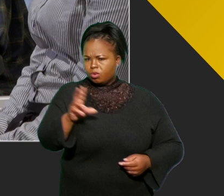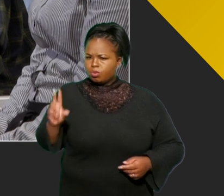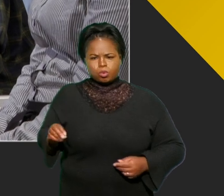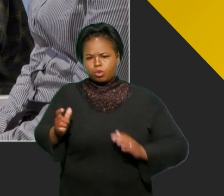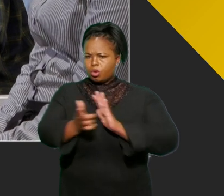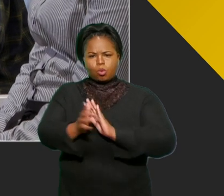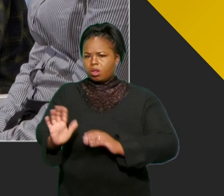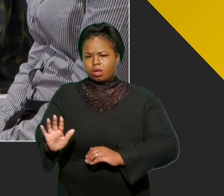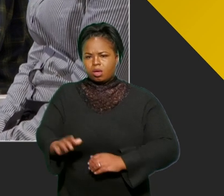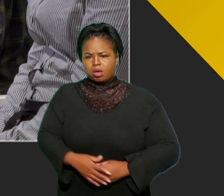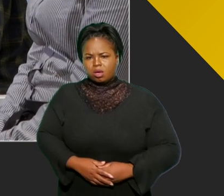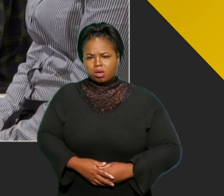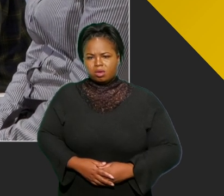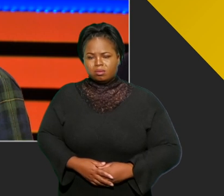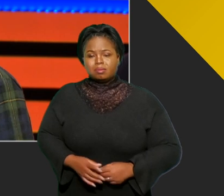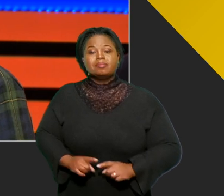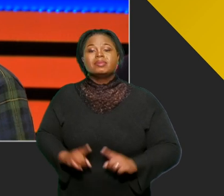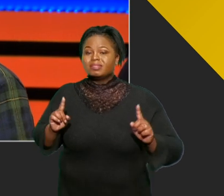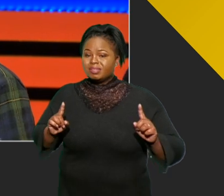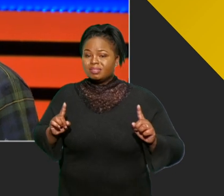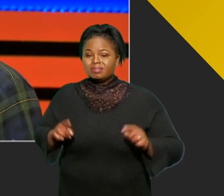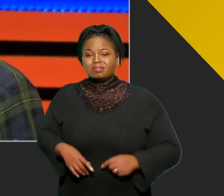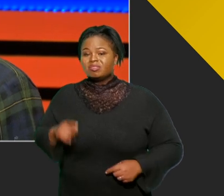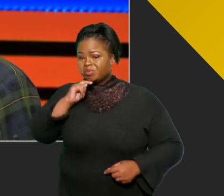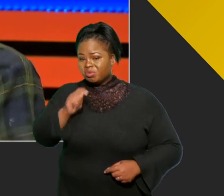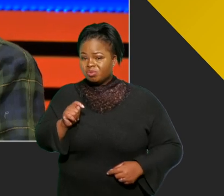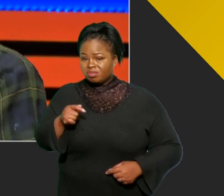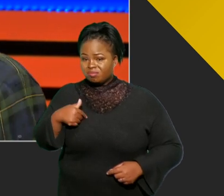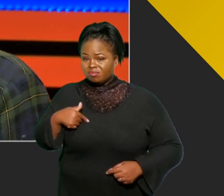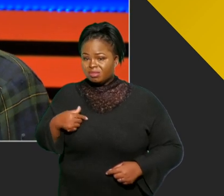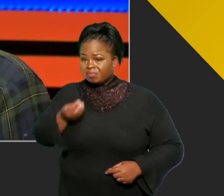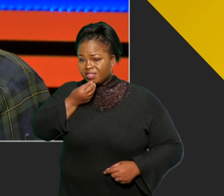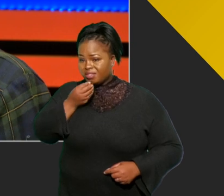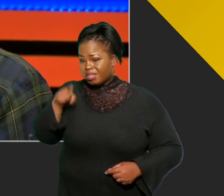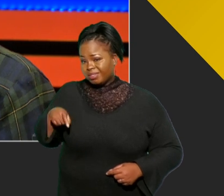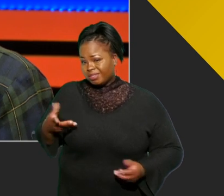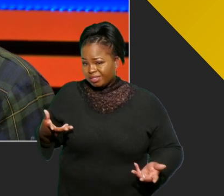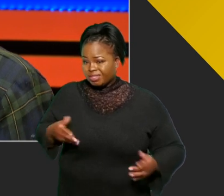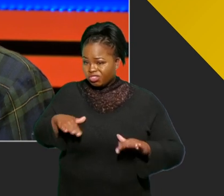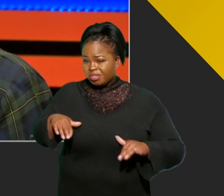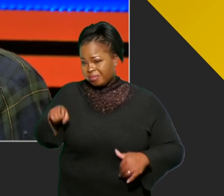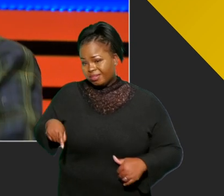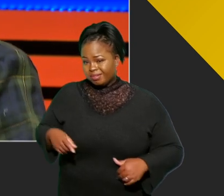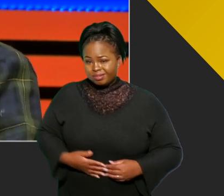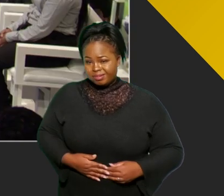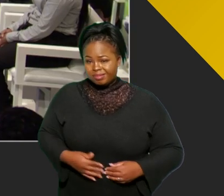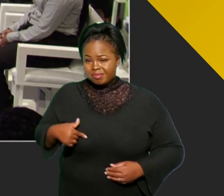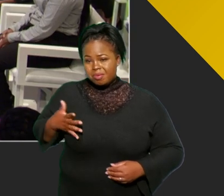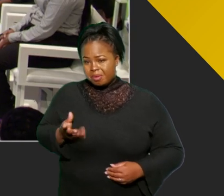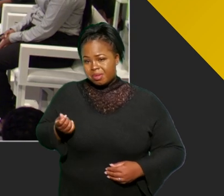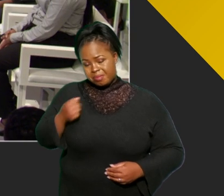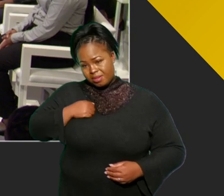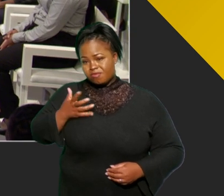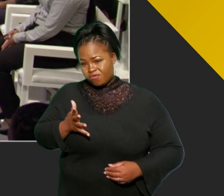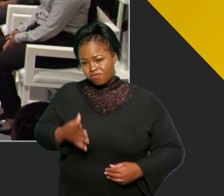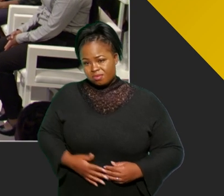law. Very, it's a separate law. But at the end of the day, the kinders must eat. The children must eat. I need my money.